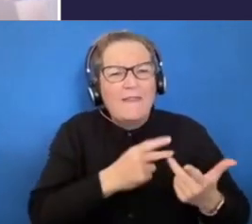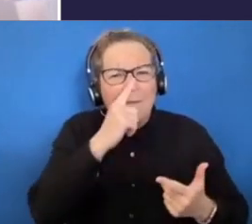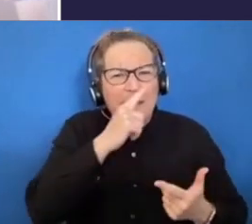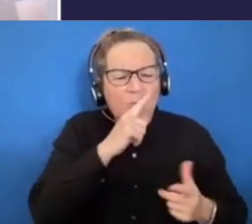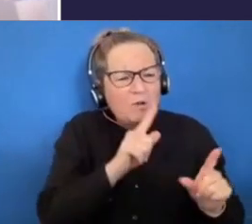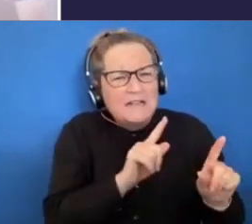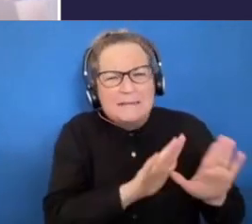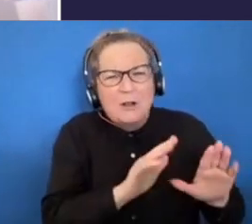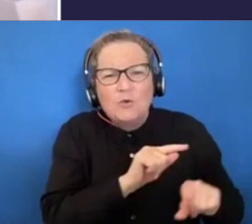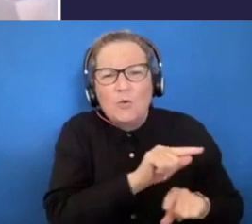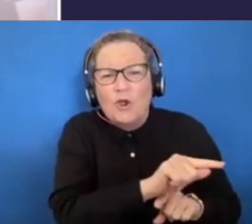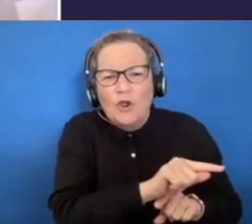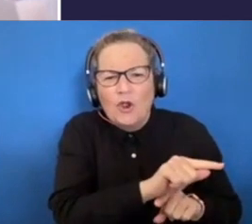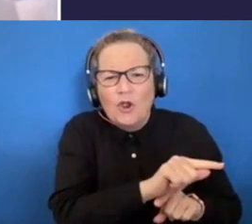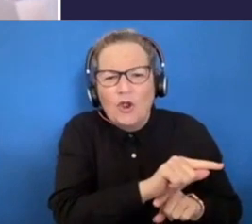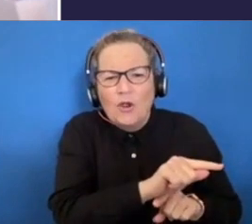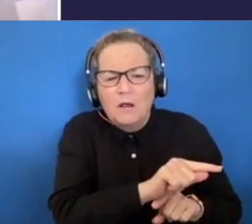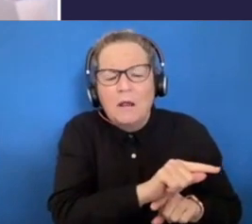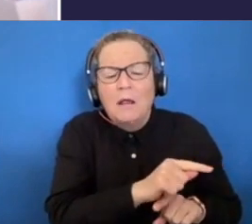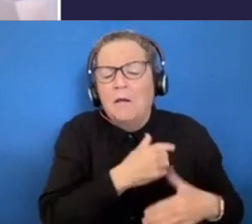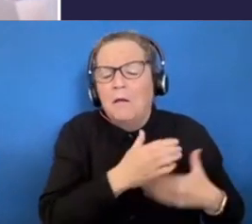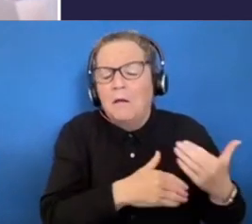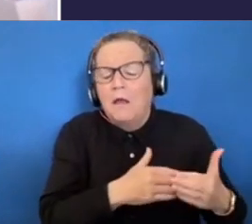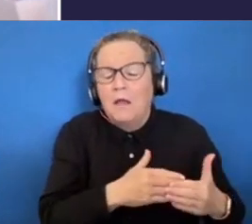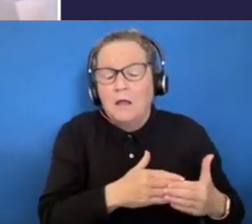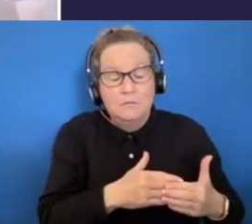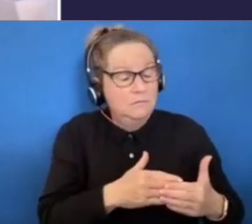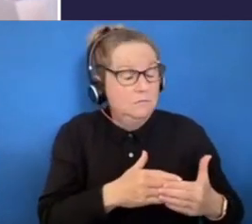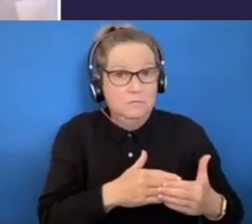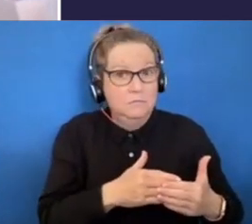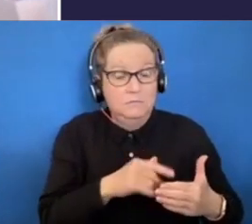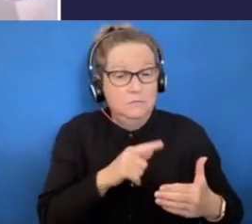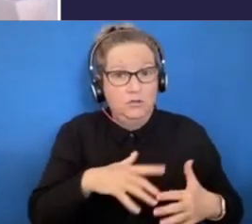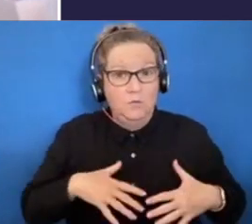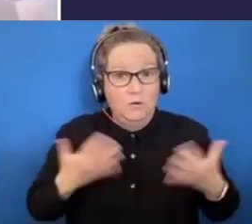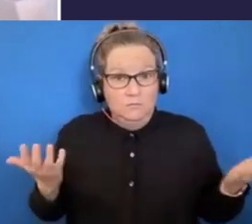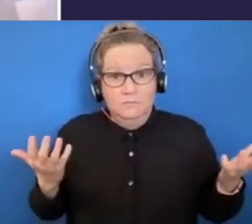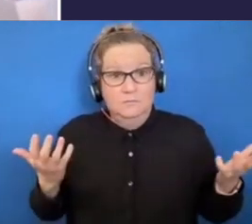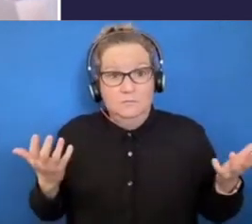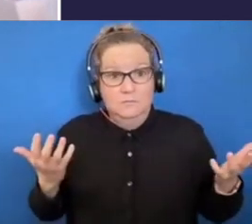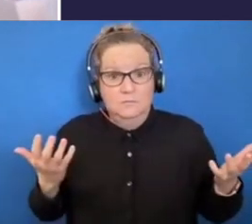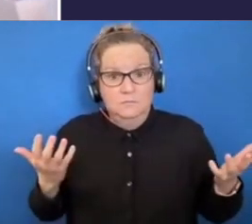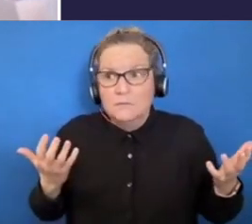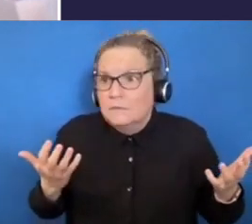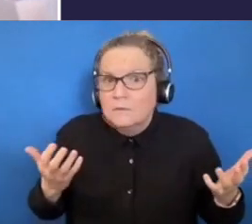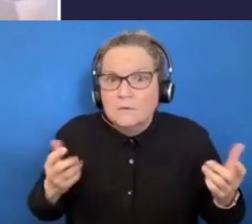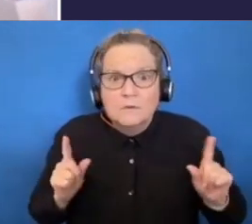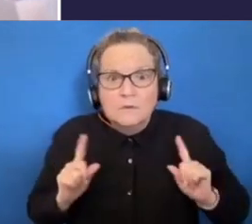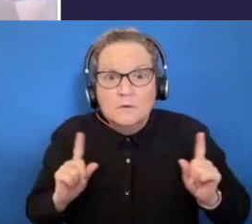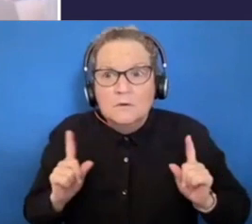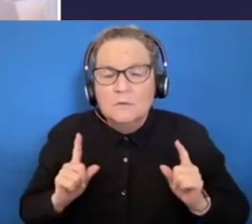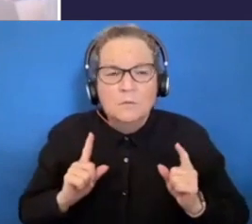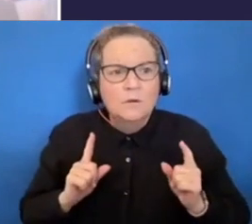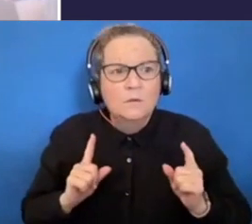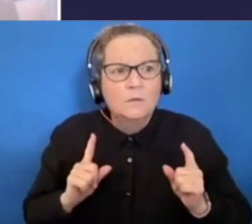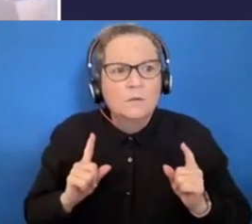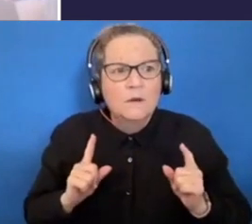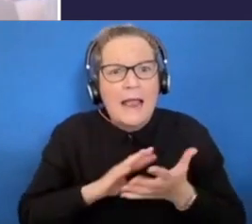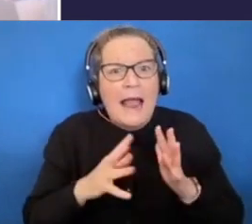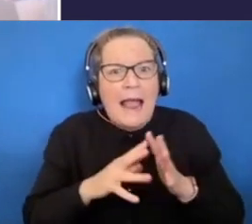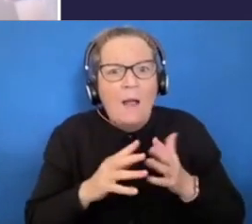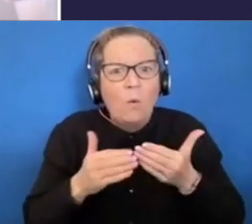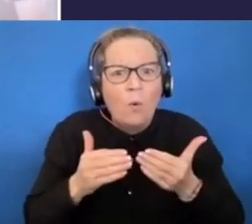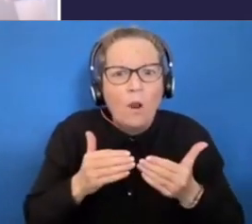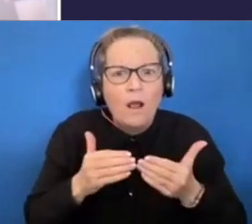herself at some point. So we were really thrown a bit of a curveball and did not know what shape that was going to take as time